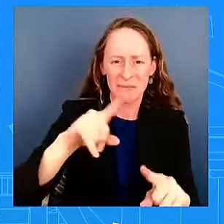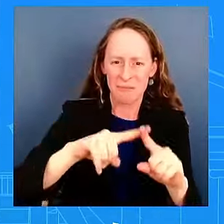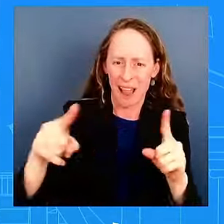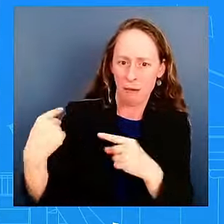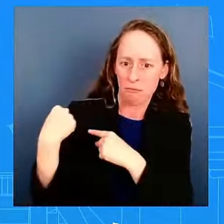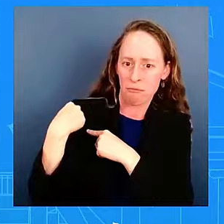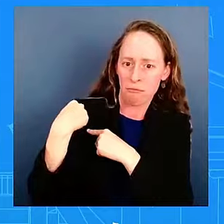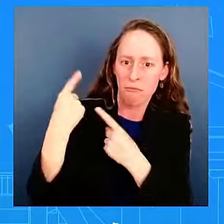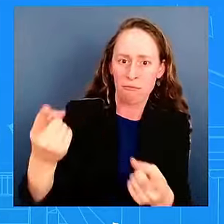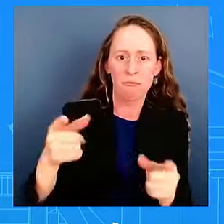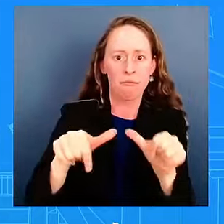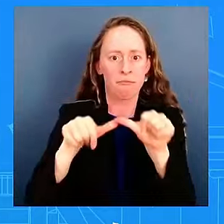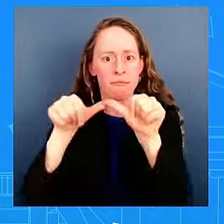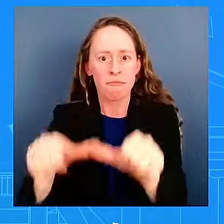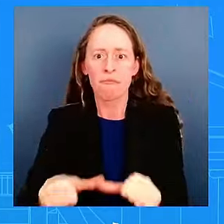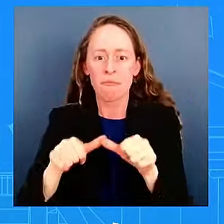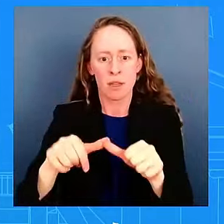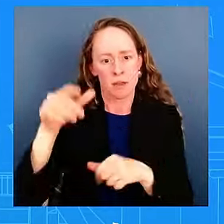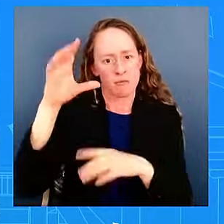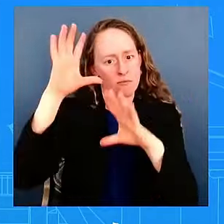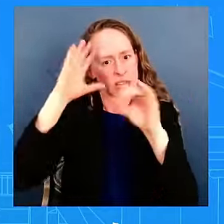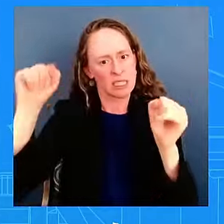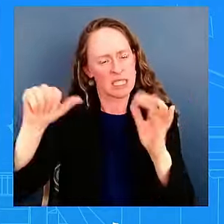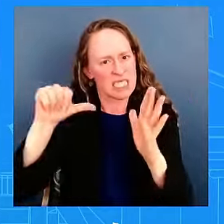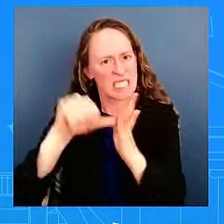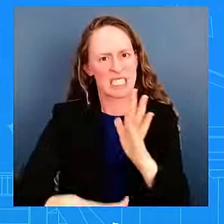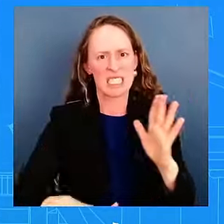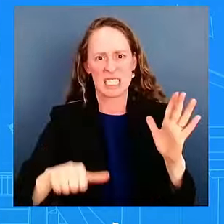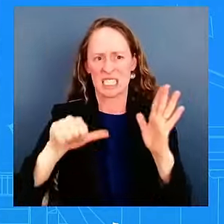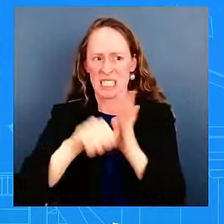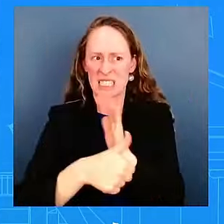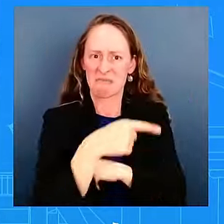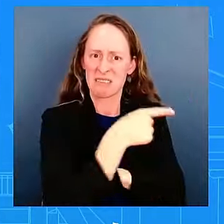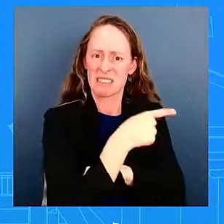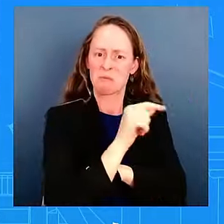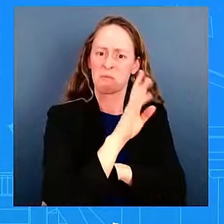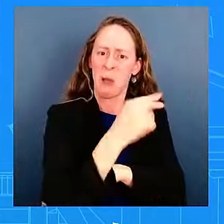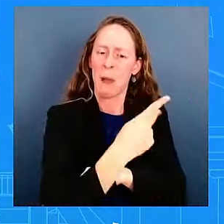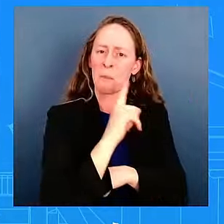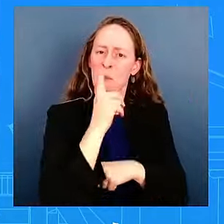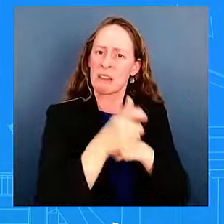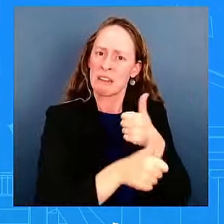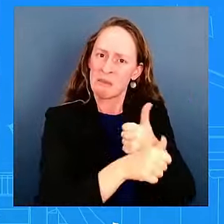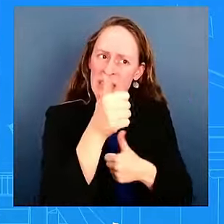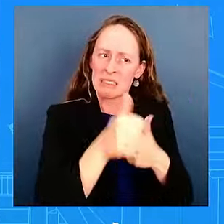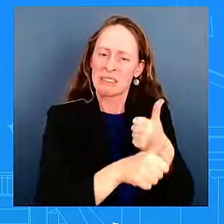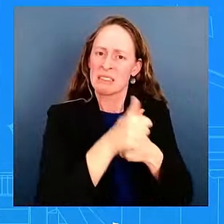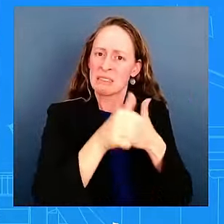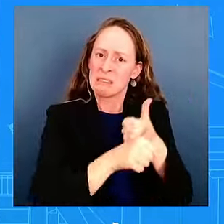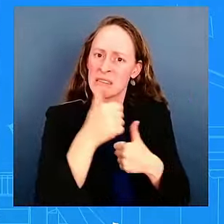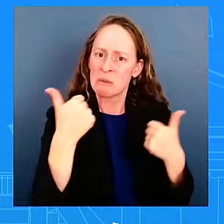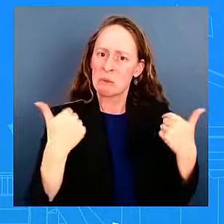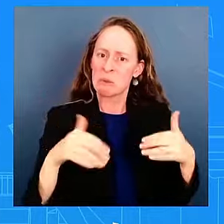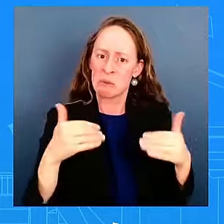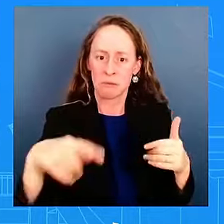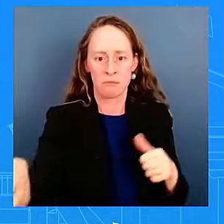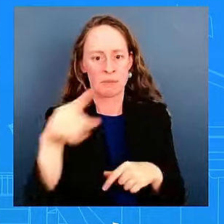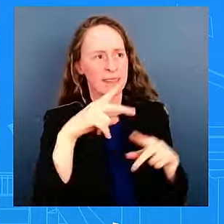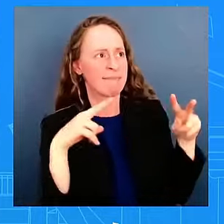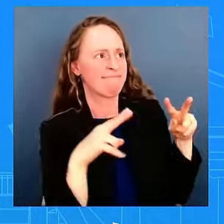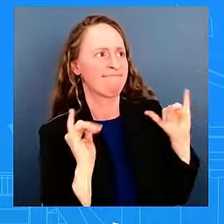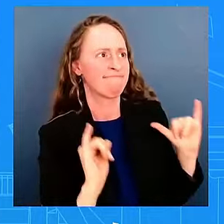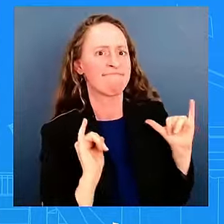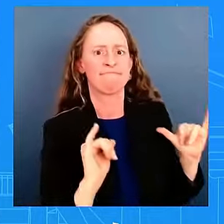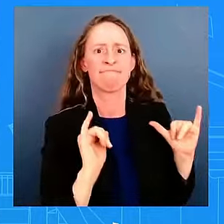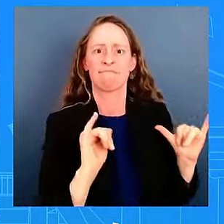administration, of his campaign, in that the view is that Trump and the MAGA Republican agenda is a threat to democracy.